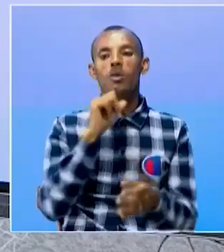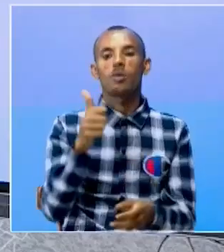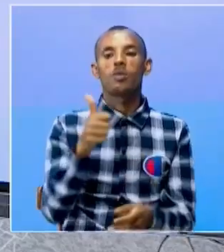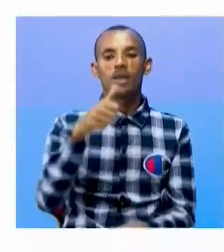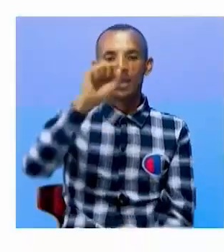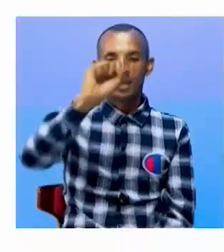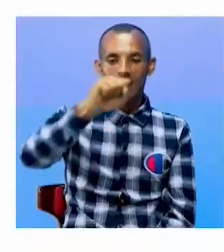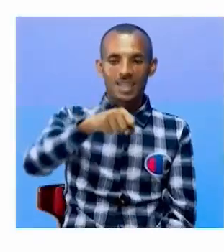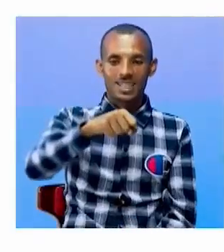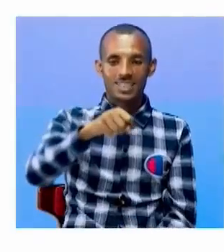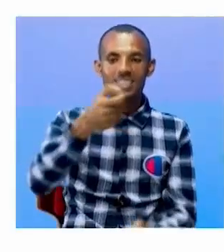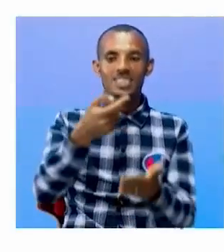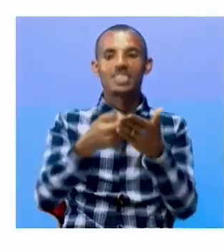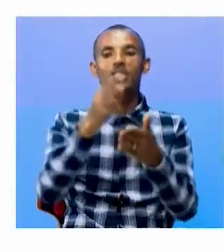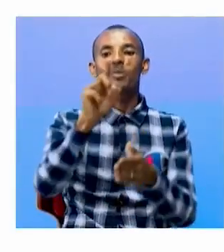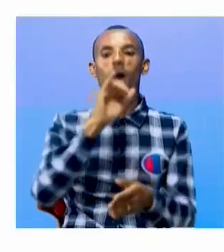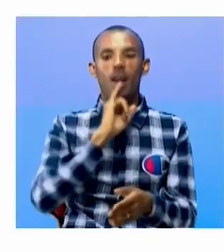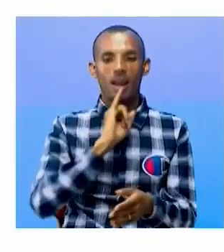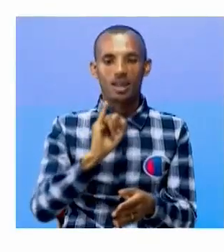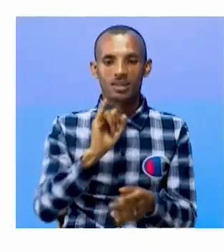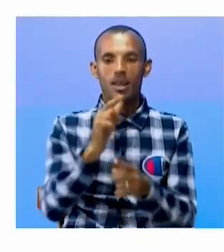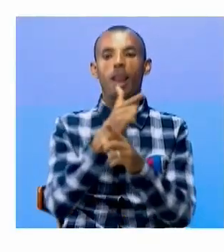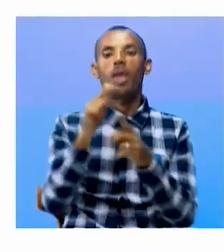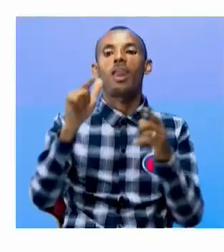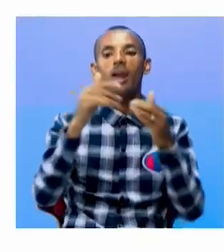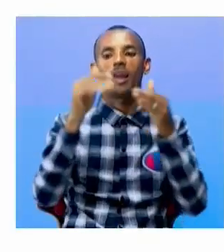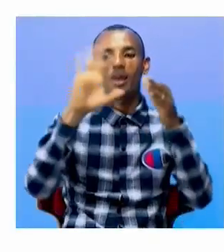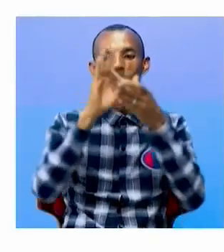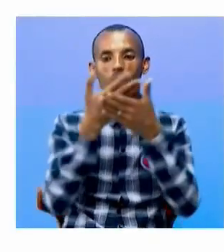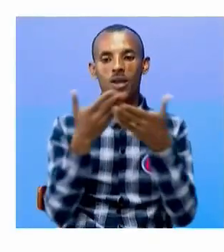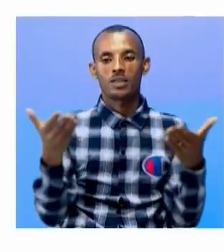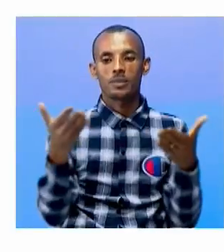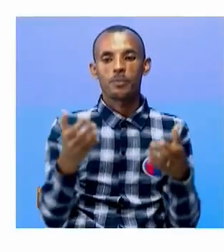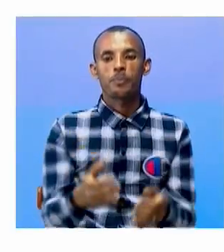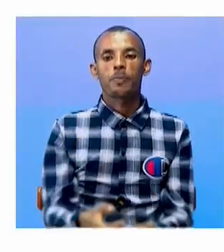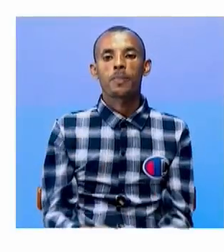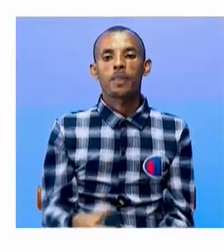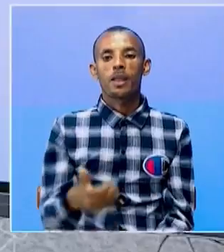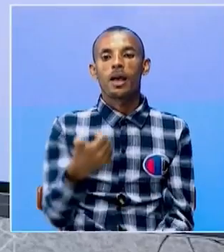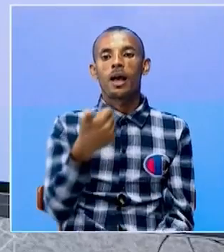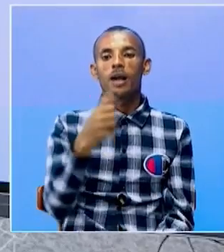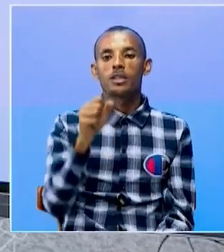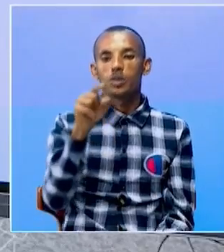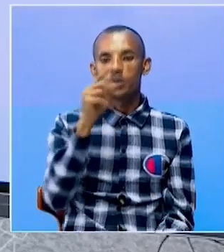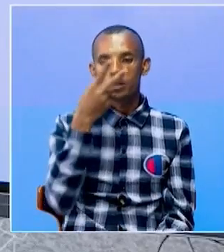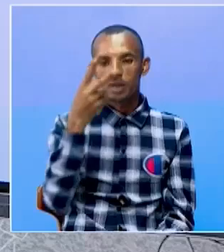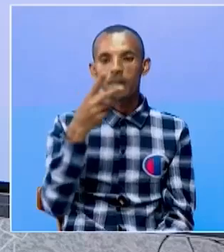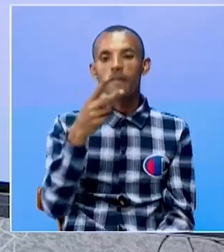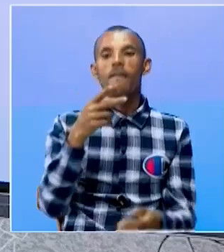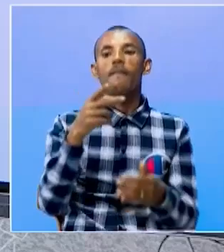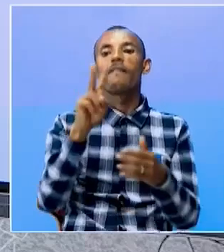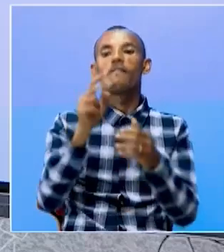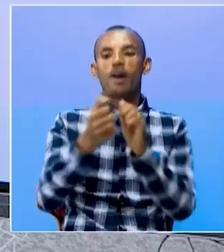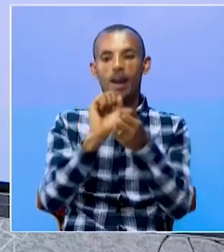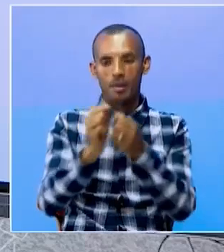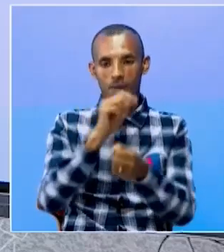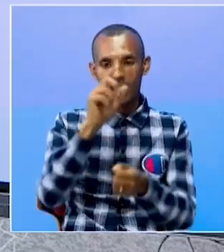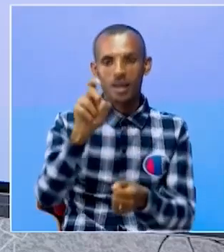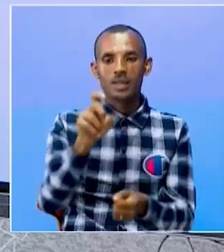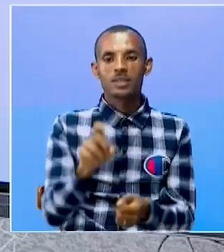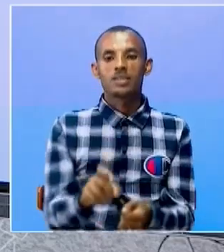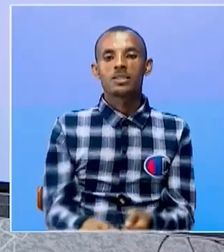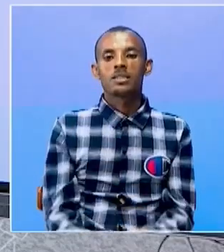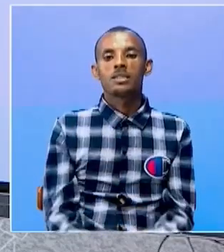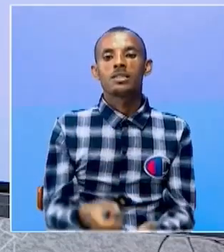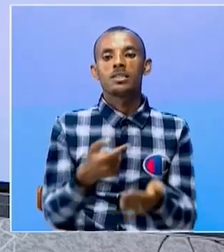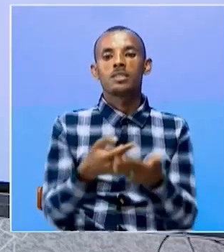Yes, this one it is a linear equation. As you can see, there is variable x, its exponent is 1. This one is